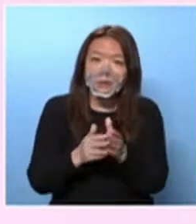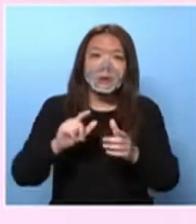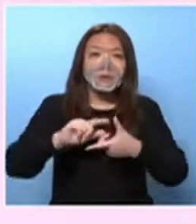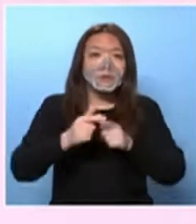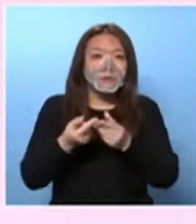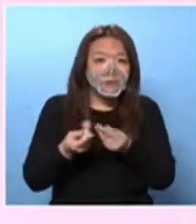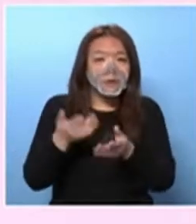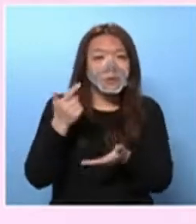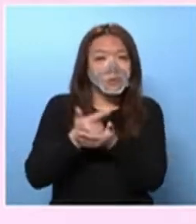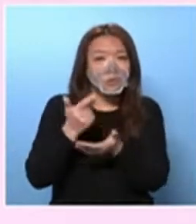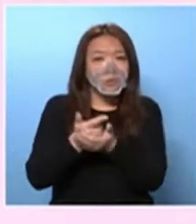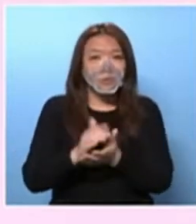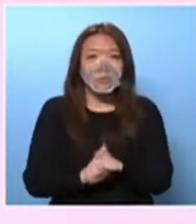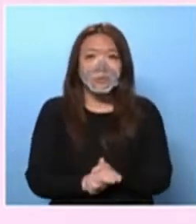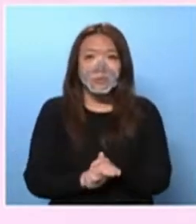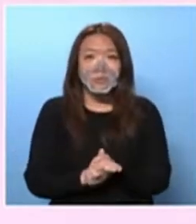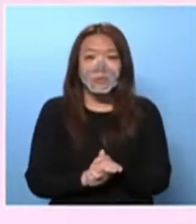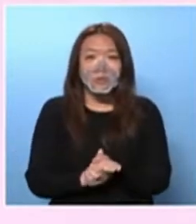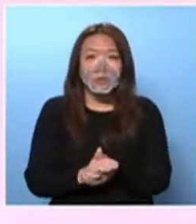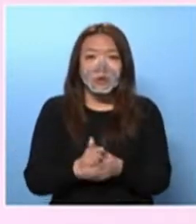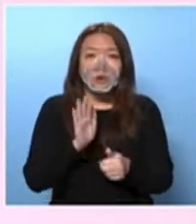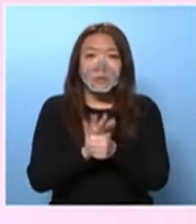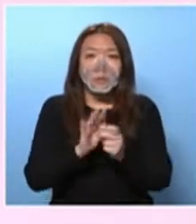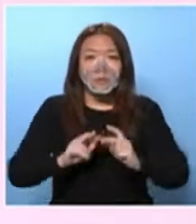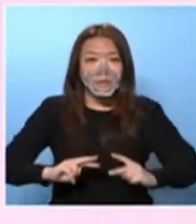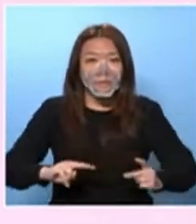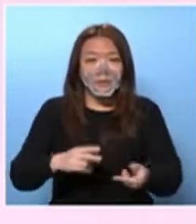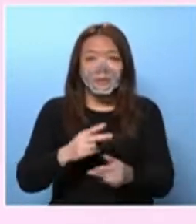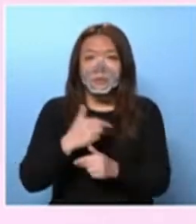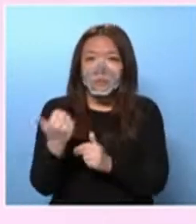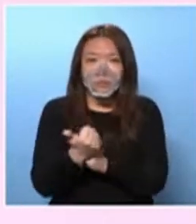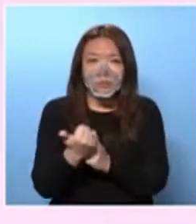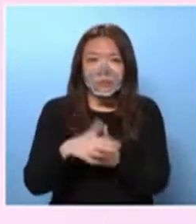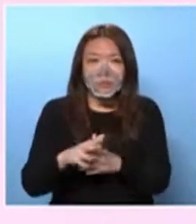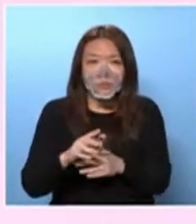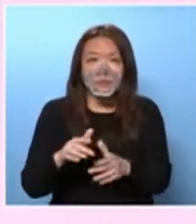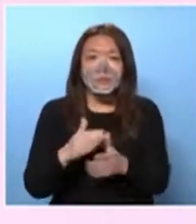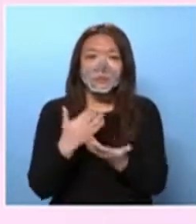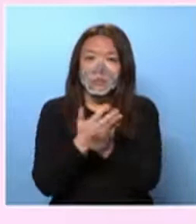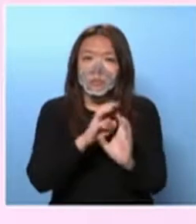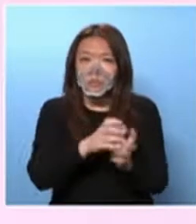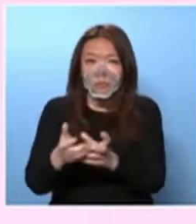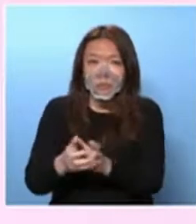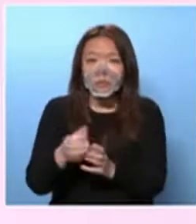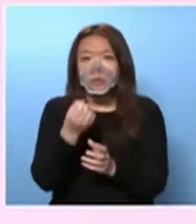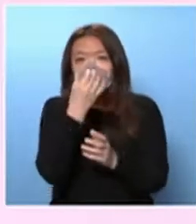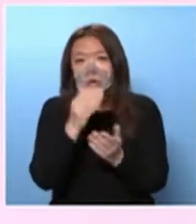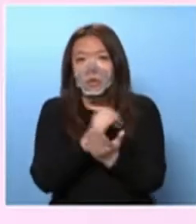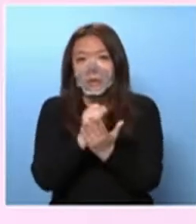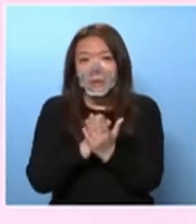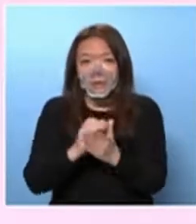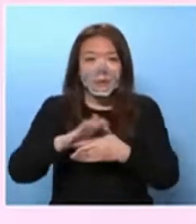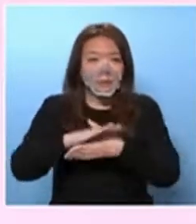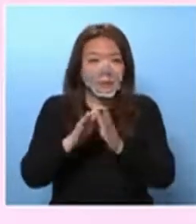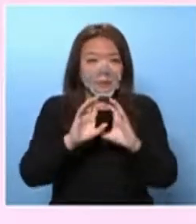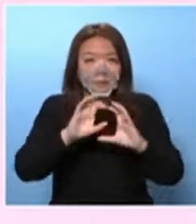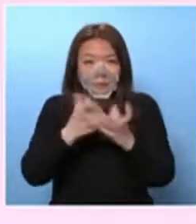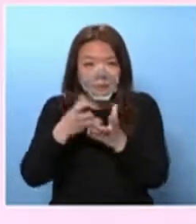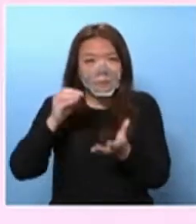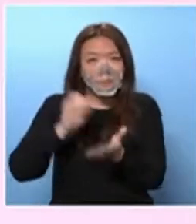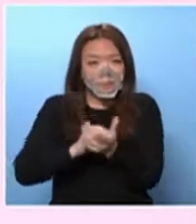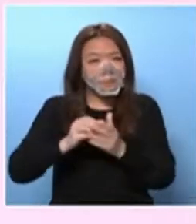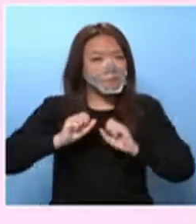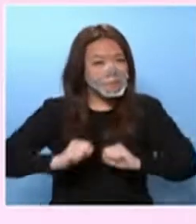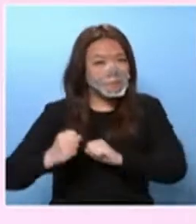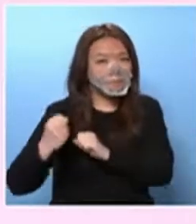is important for us to provide an international platform, which will be conducive to the creation of a complete ecosystem for the industry. Our arts and cultural